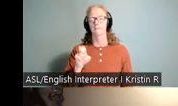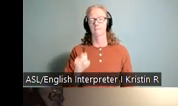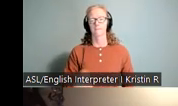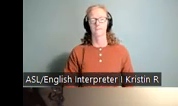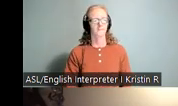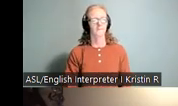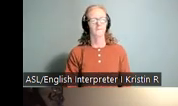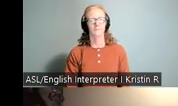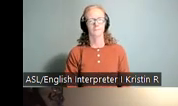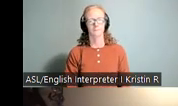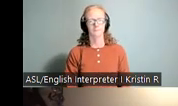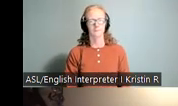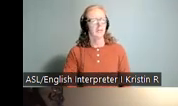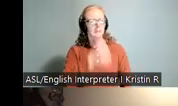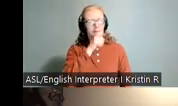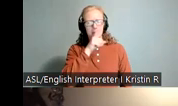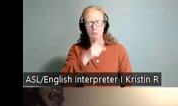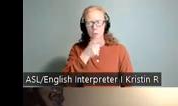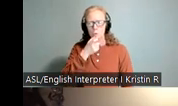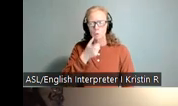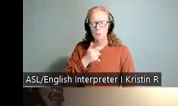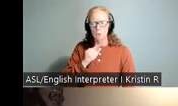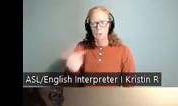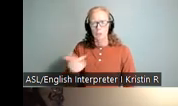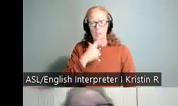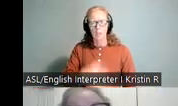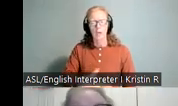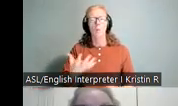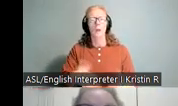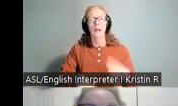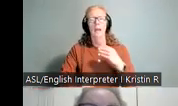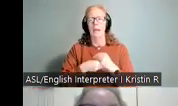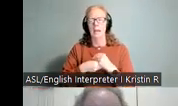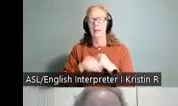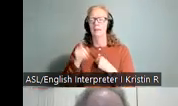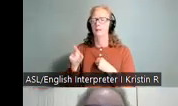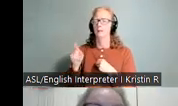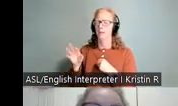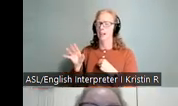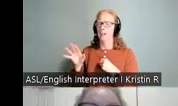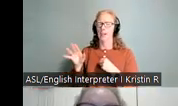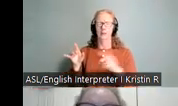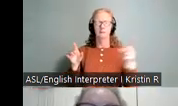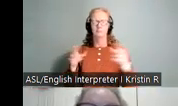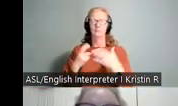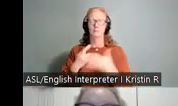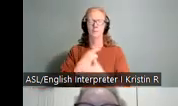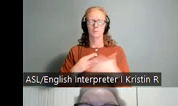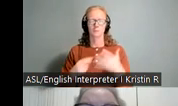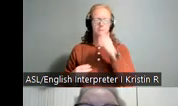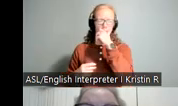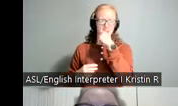So I'm not sure whose turn it is, but I would like to add this part of the review of directives